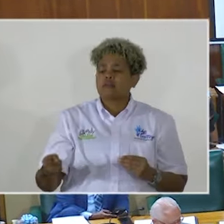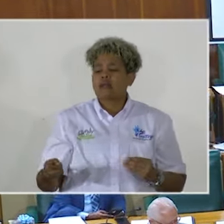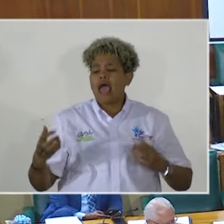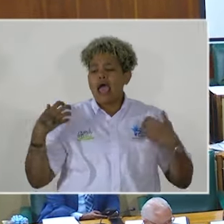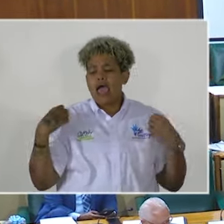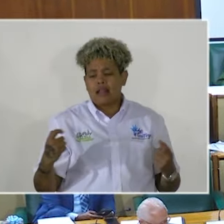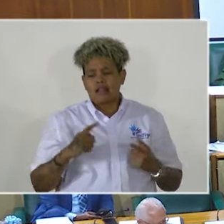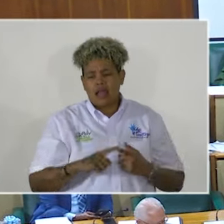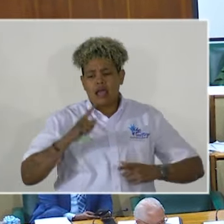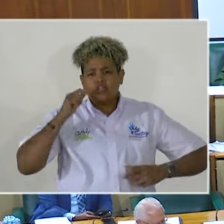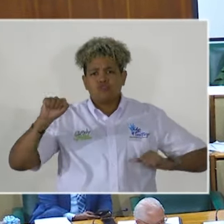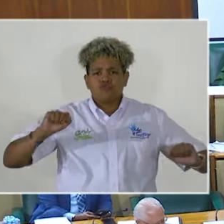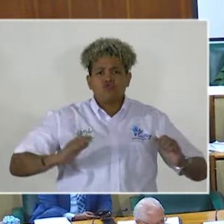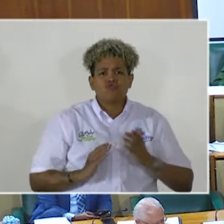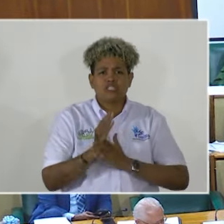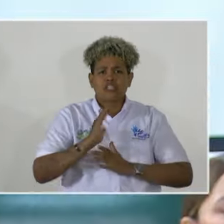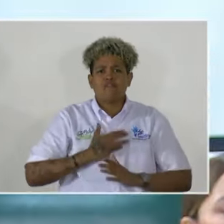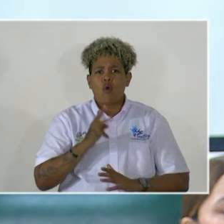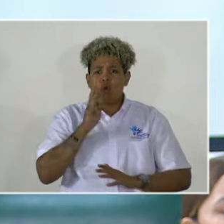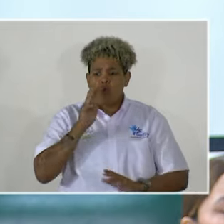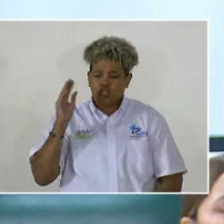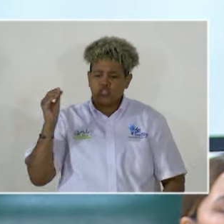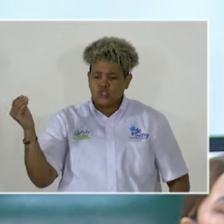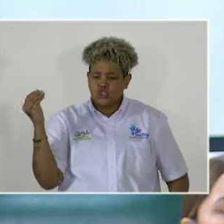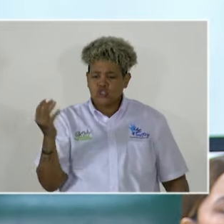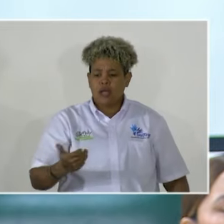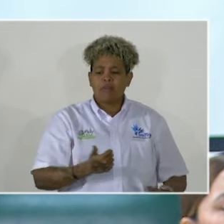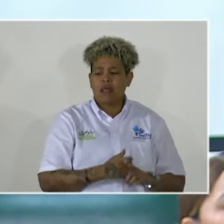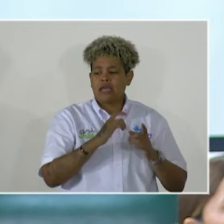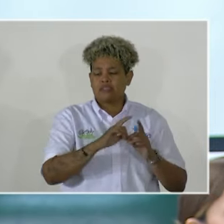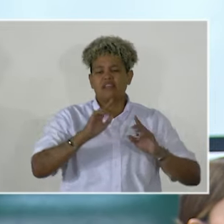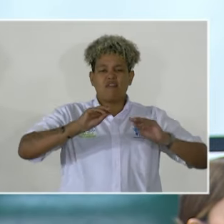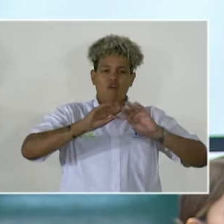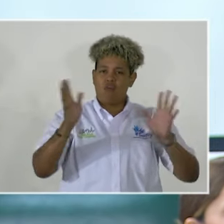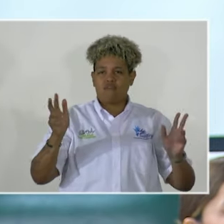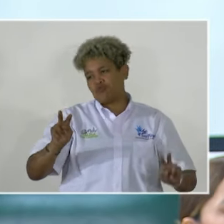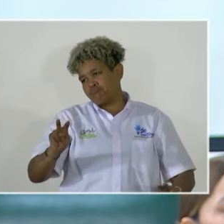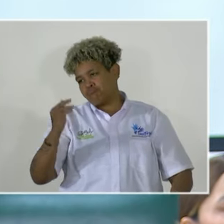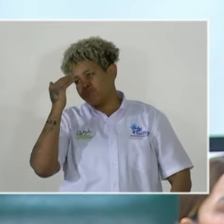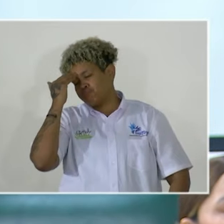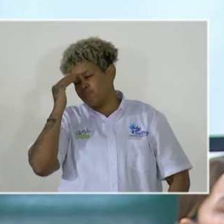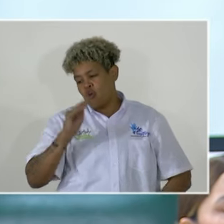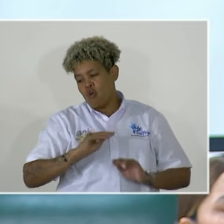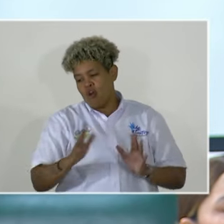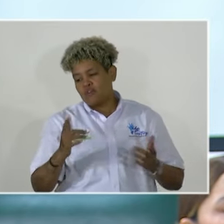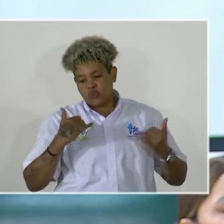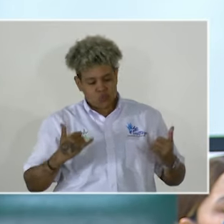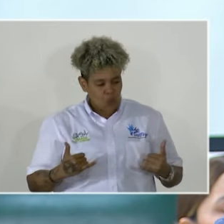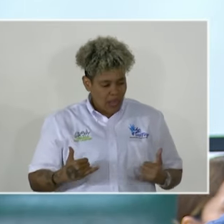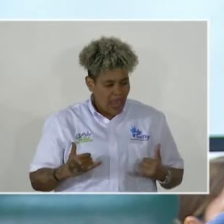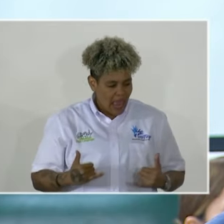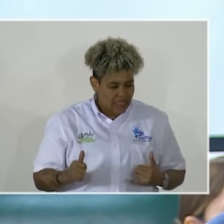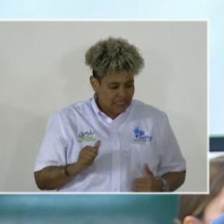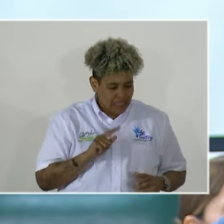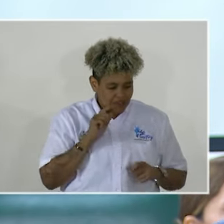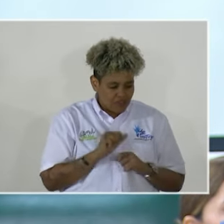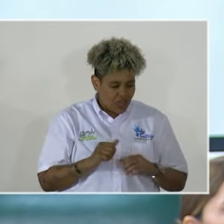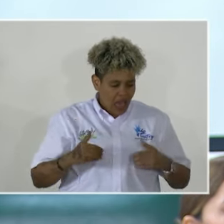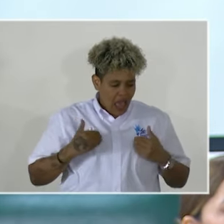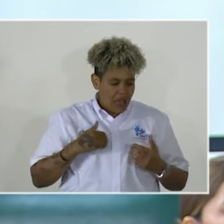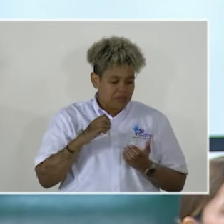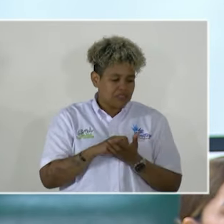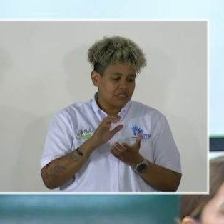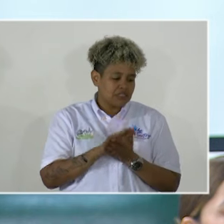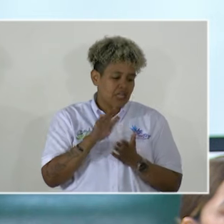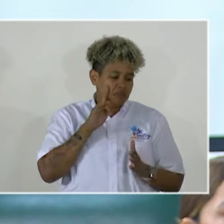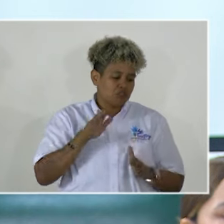health and resilience of our water supply is obvious. So today, I am happy to table